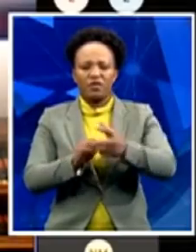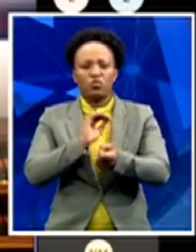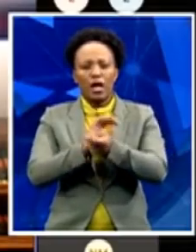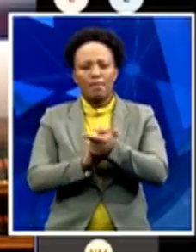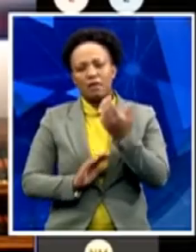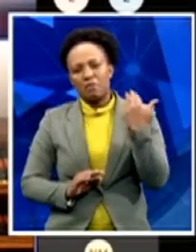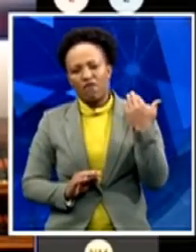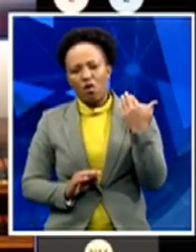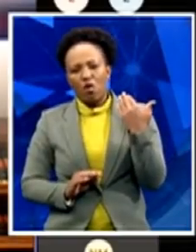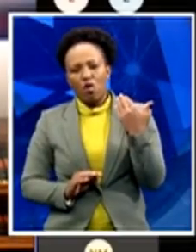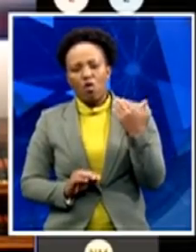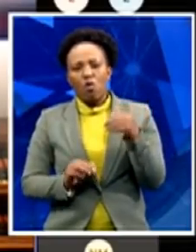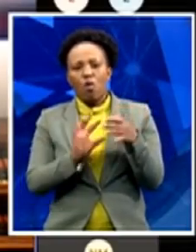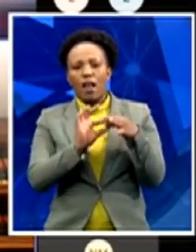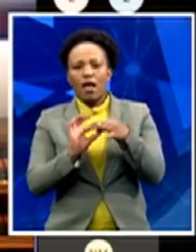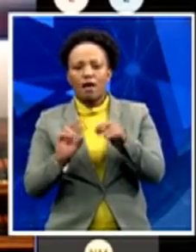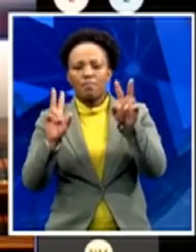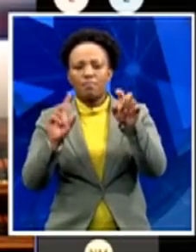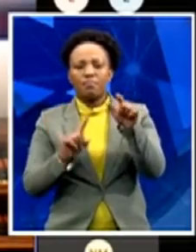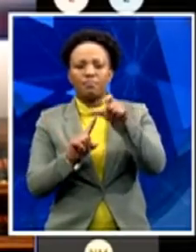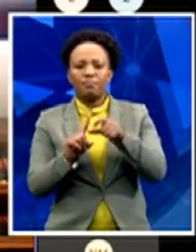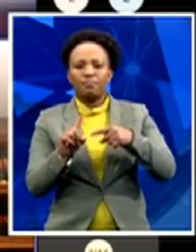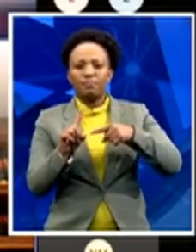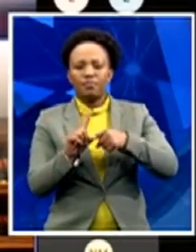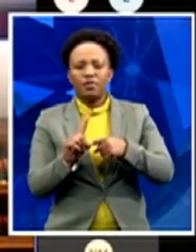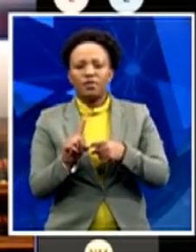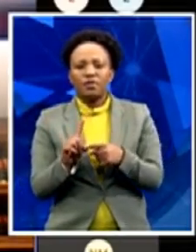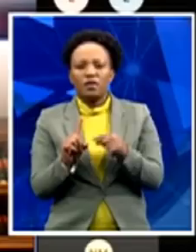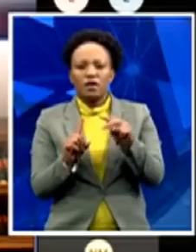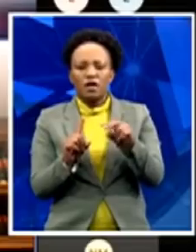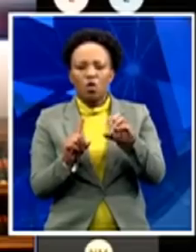versus Stanley, NO 1966, volume 4,